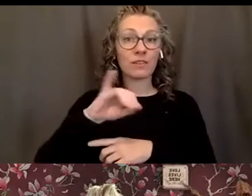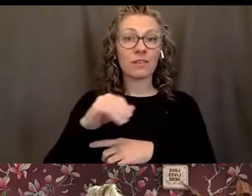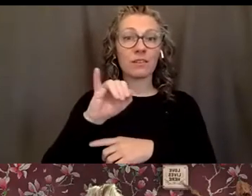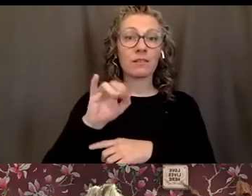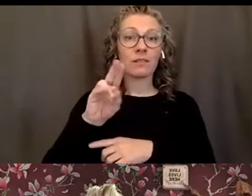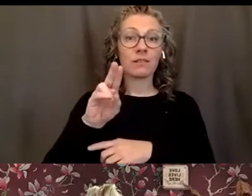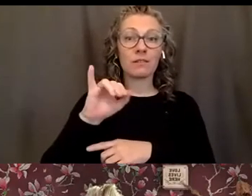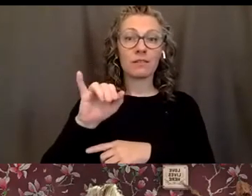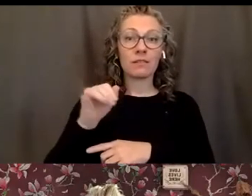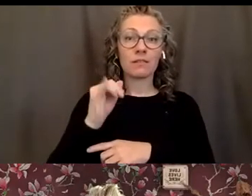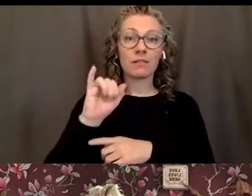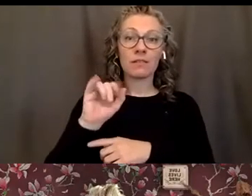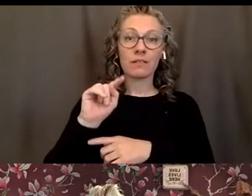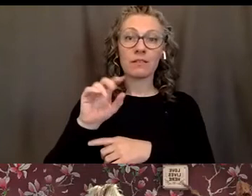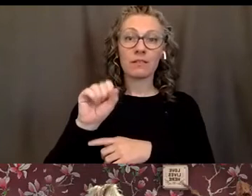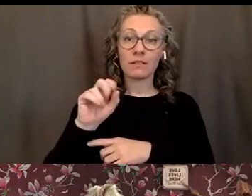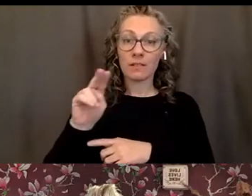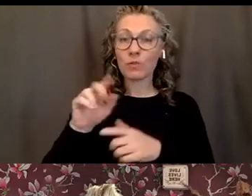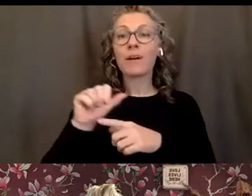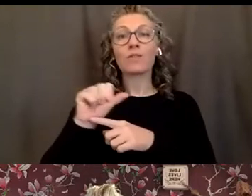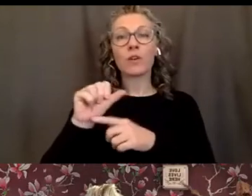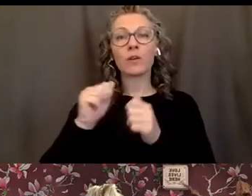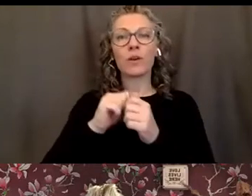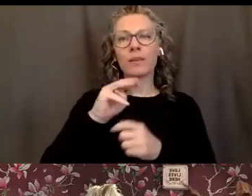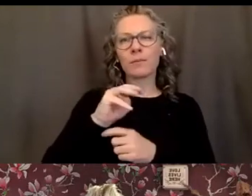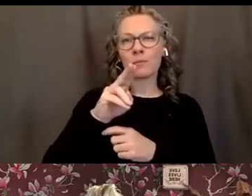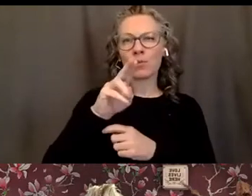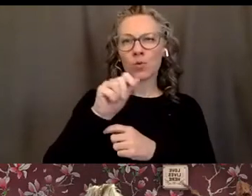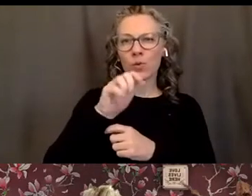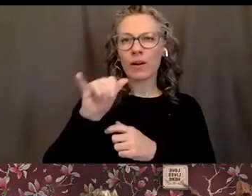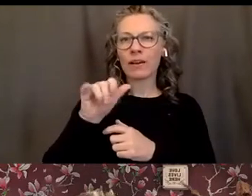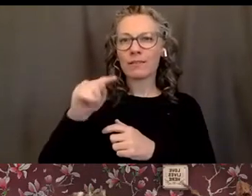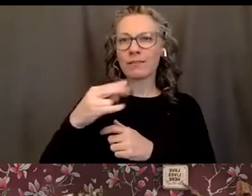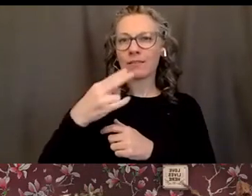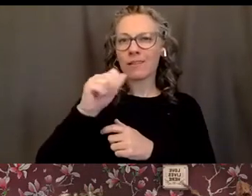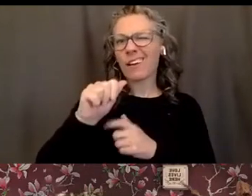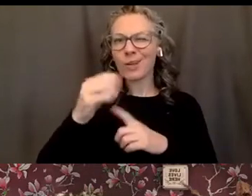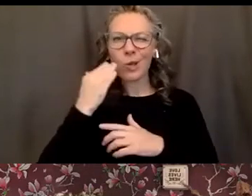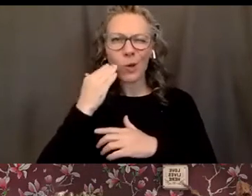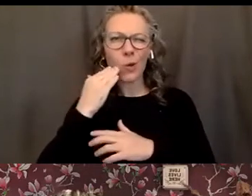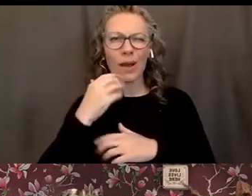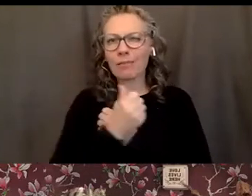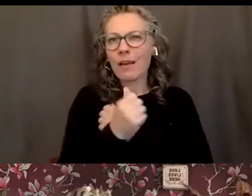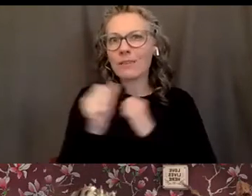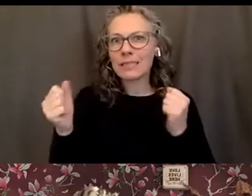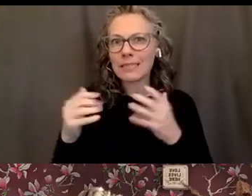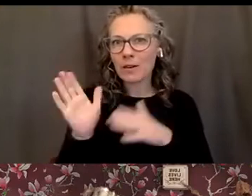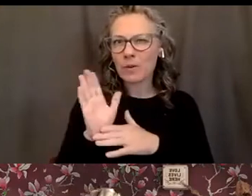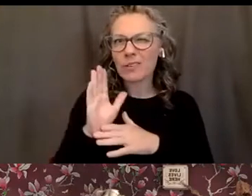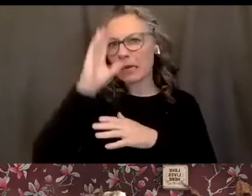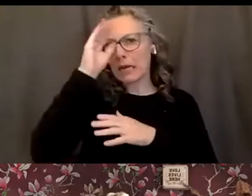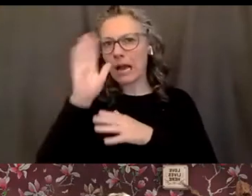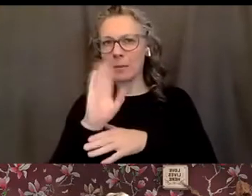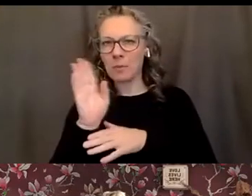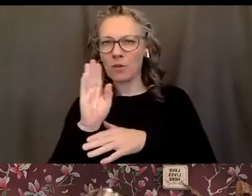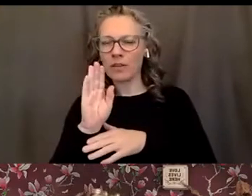trained Muay Thai. I've loved horror movies and all like the guy movies. And so I'm not